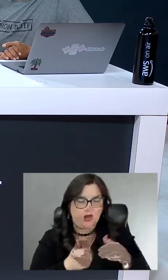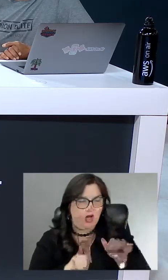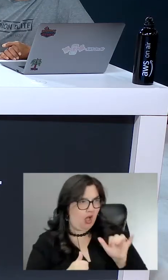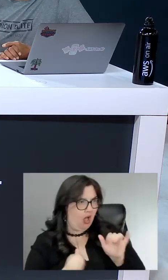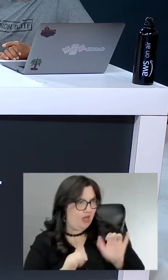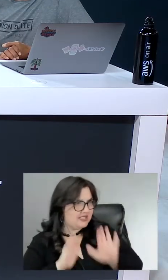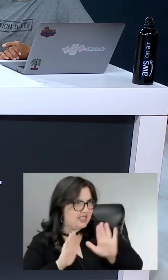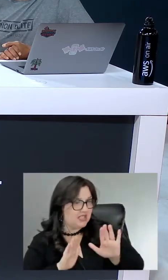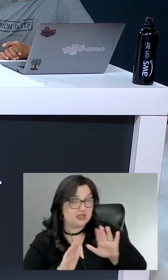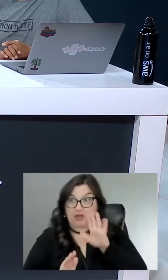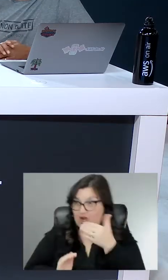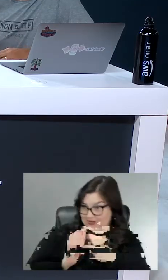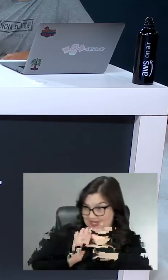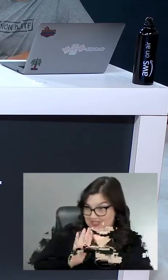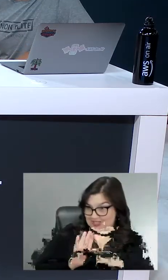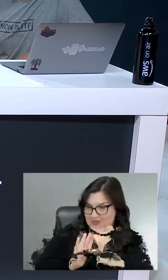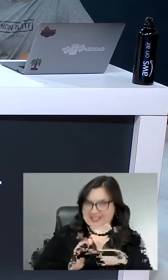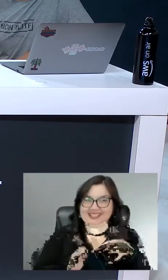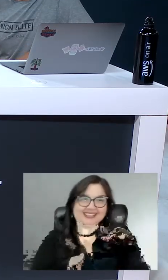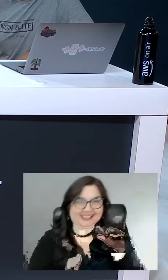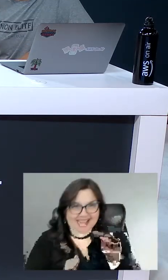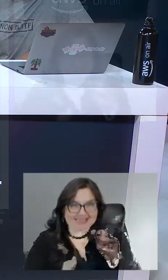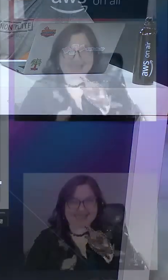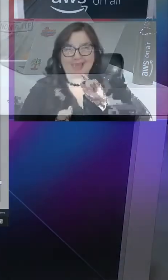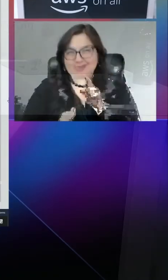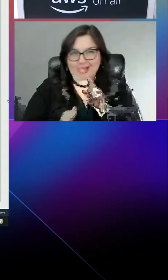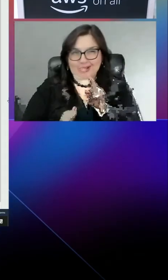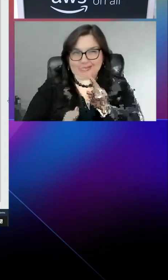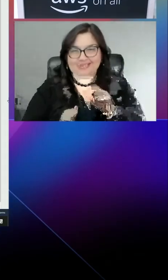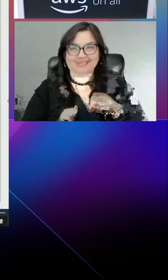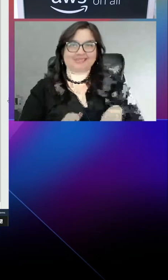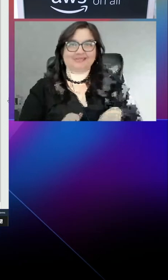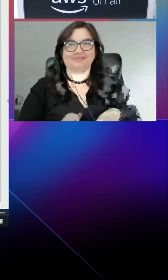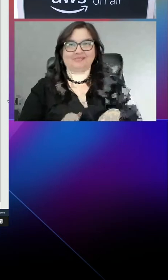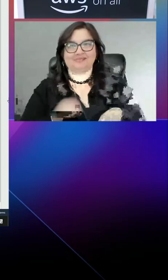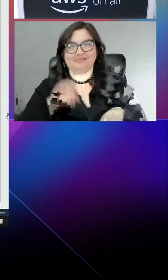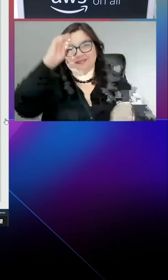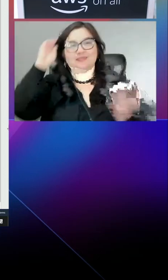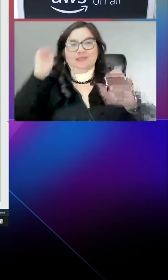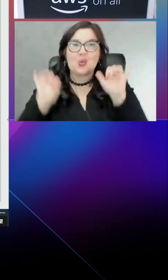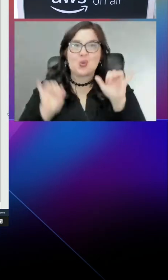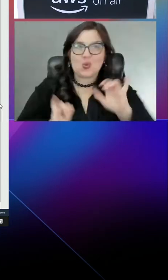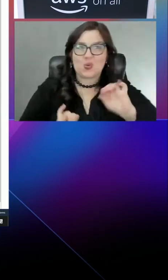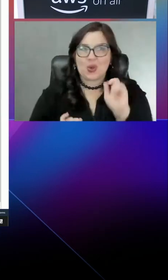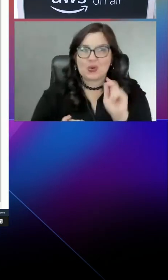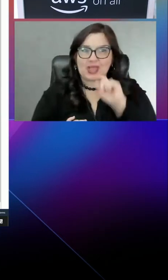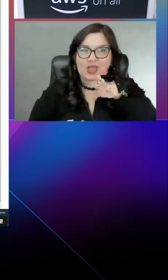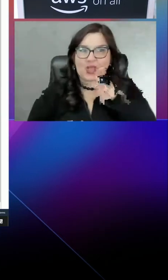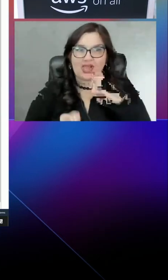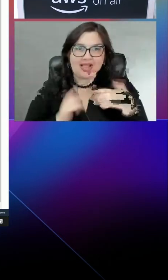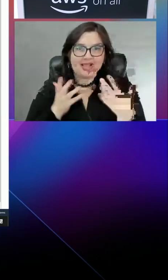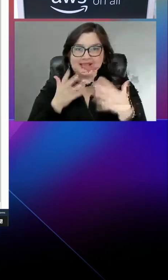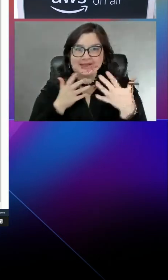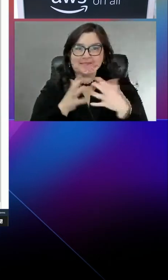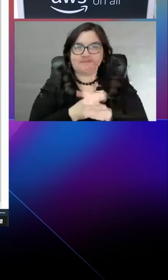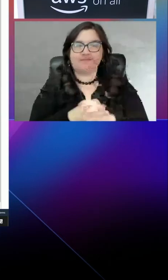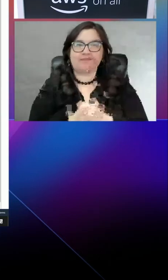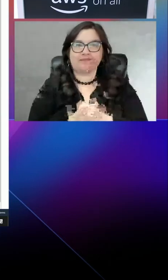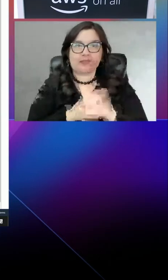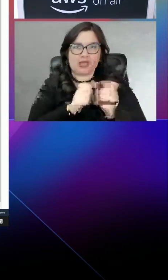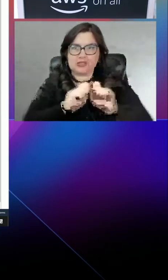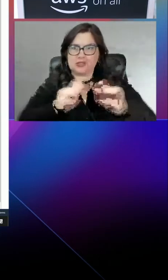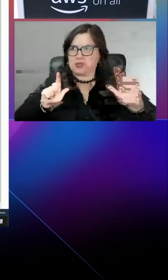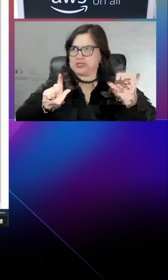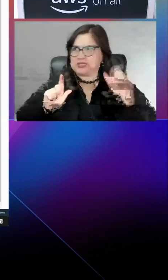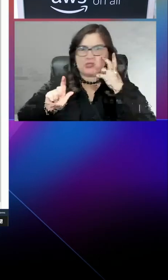us? Yes, Yeah. I'm absolutely thrilled to do that. Oh, cool. So let's see if I can show, if the screen, on the screen